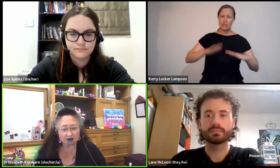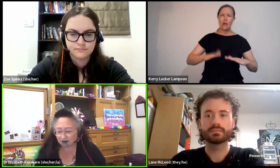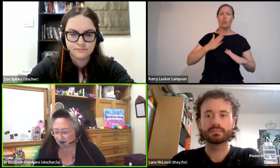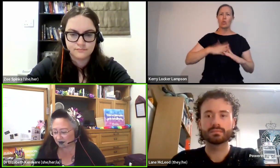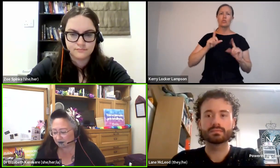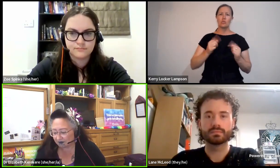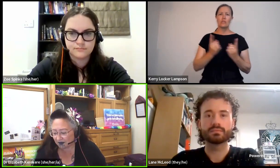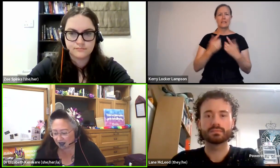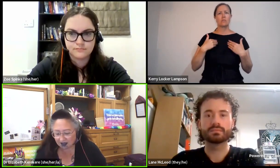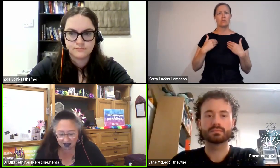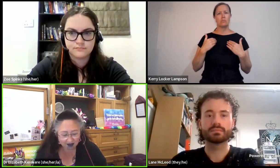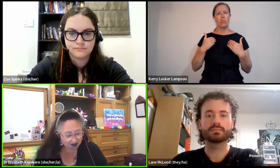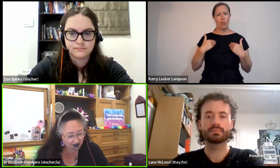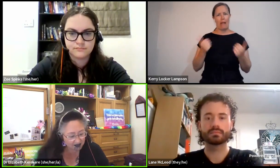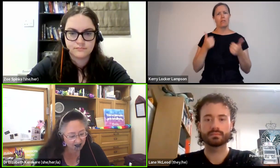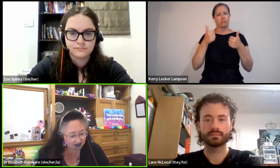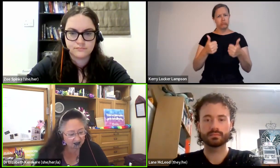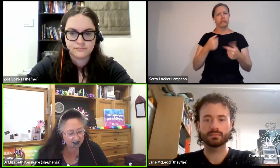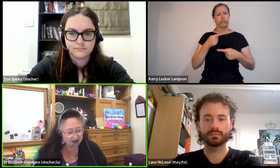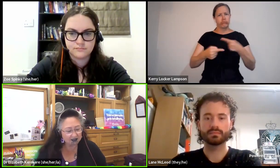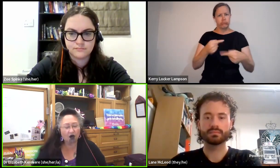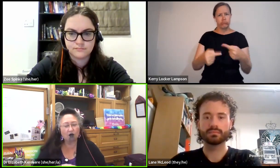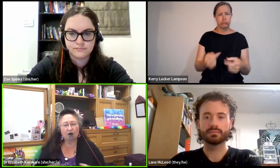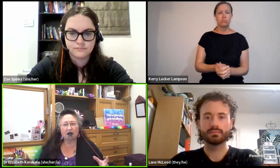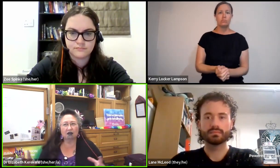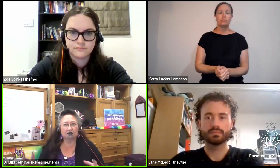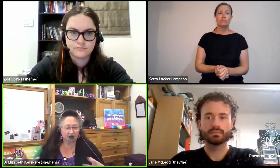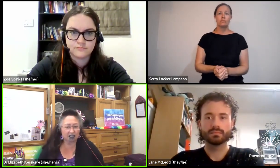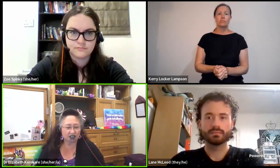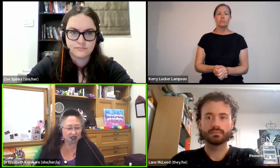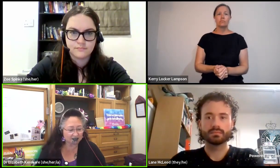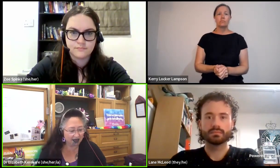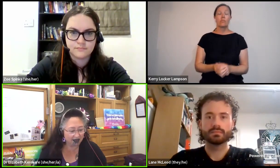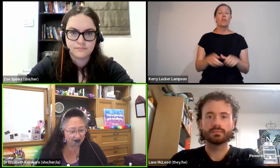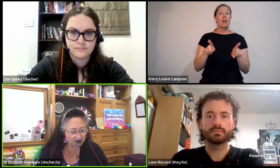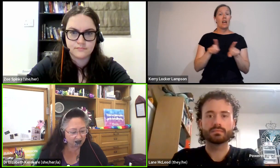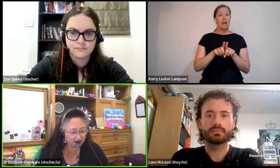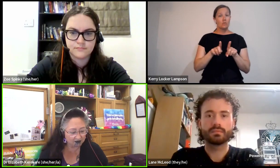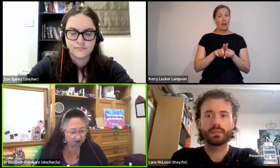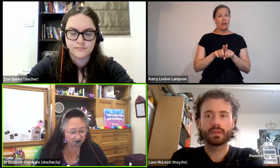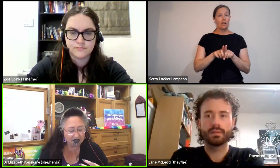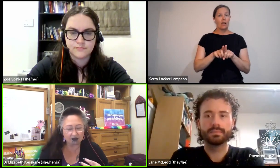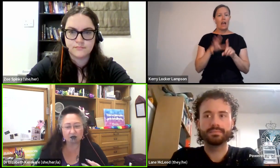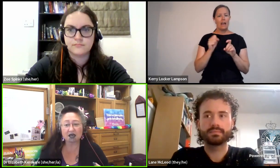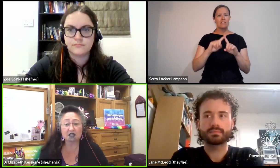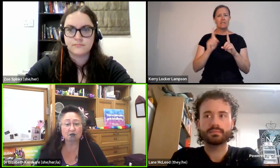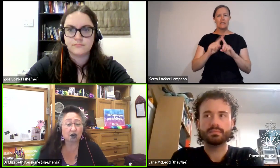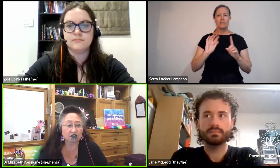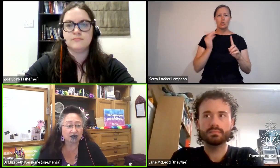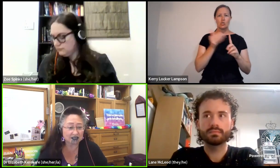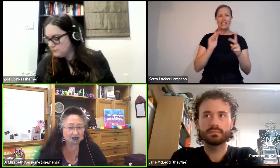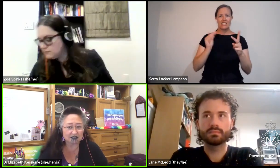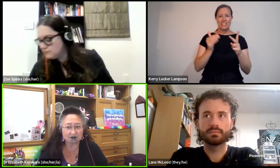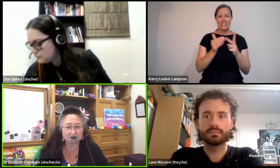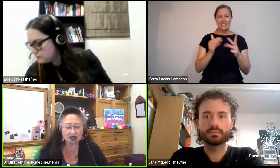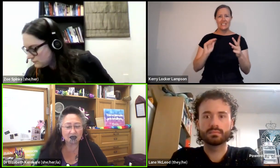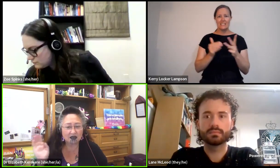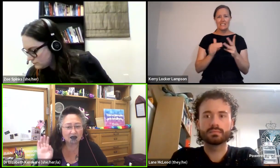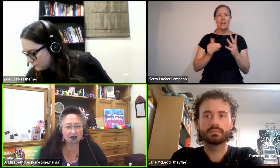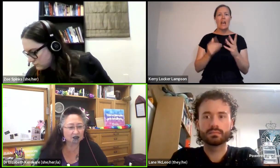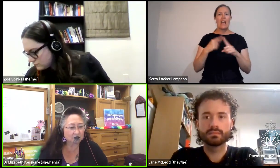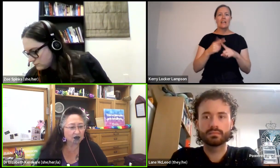well. The other thing it does is there's a whole pile of strategies and accountability monitoring